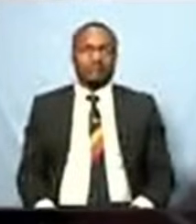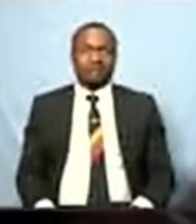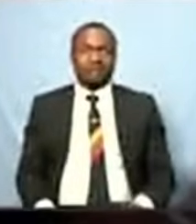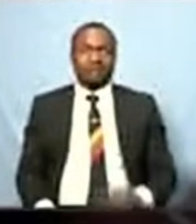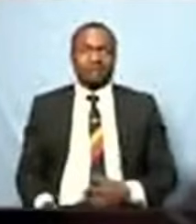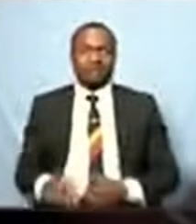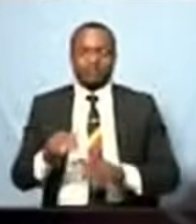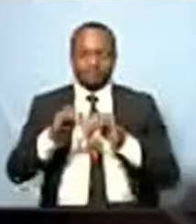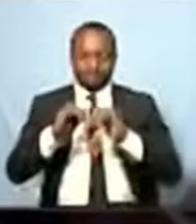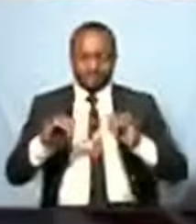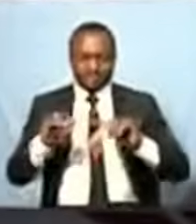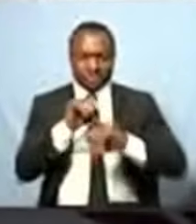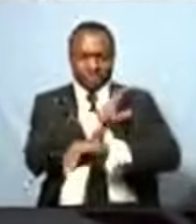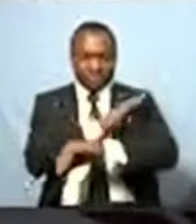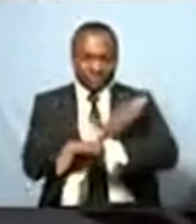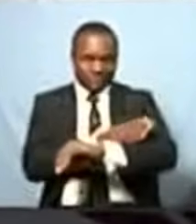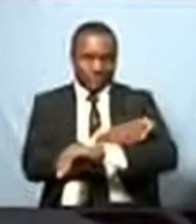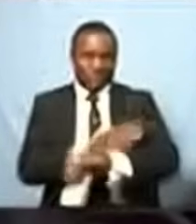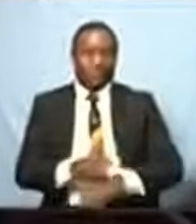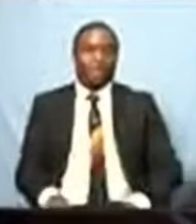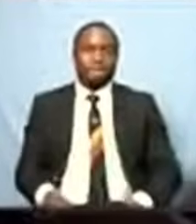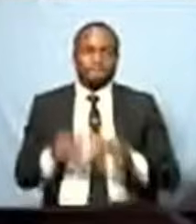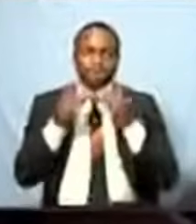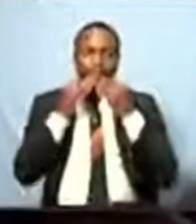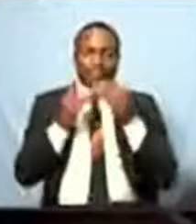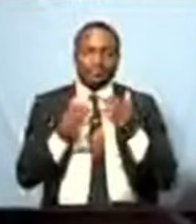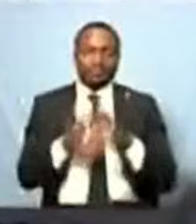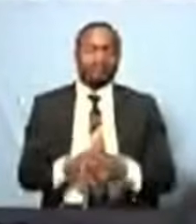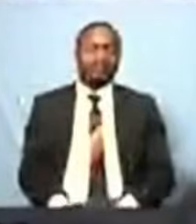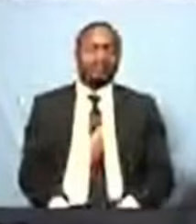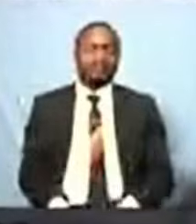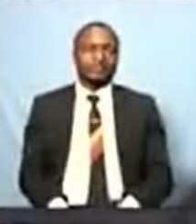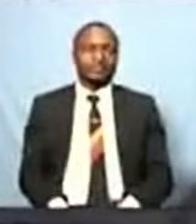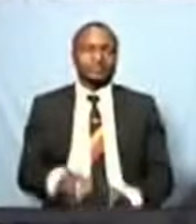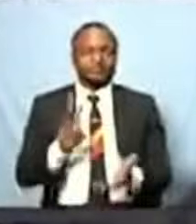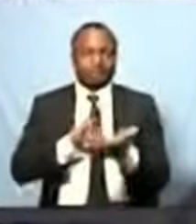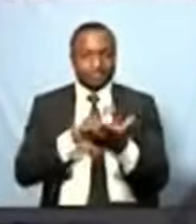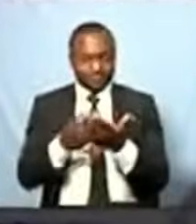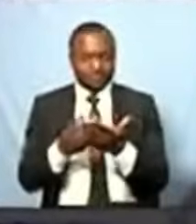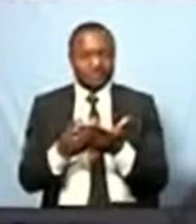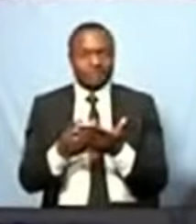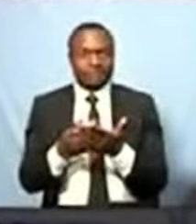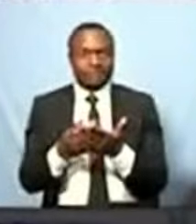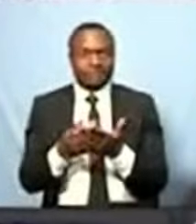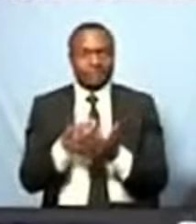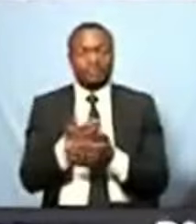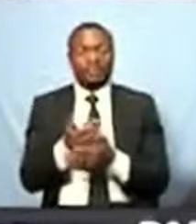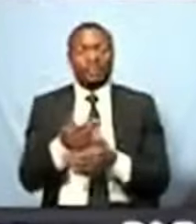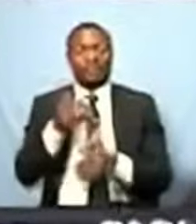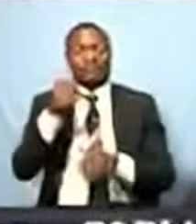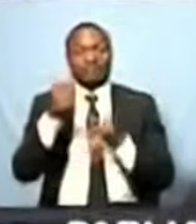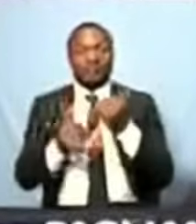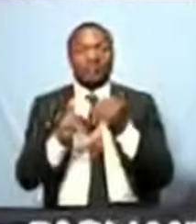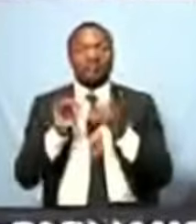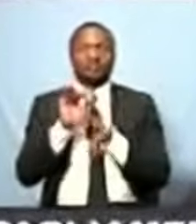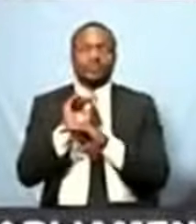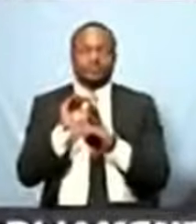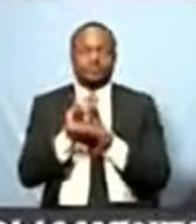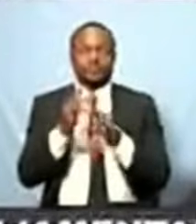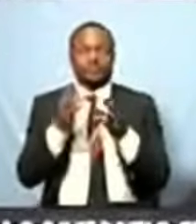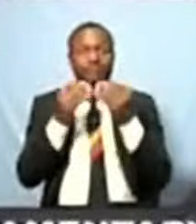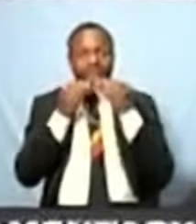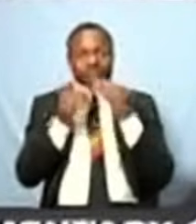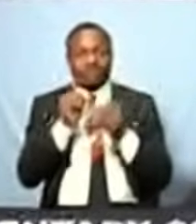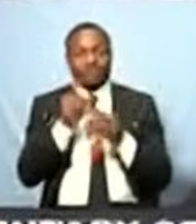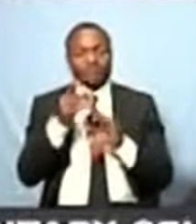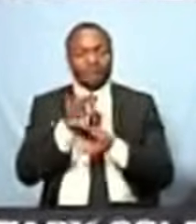of separation of powers. Thank you. Witness, any closing remarks? We would like to thank